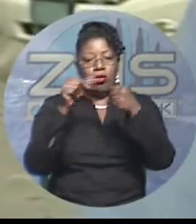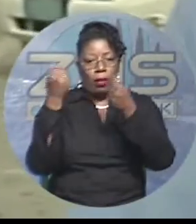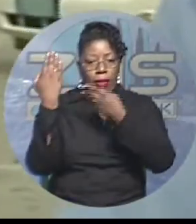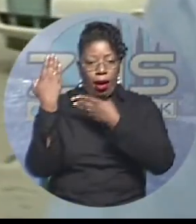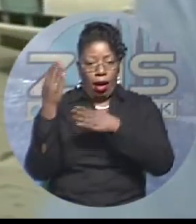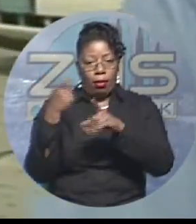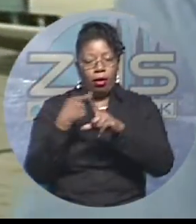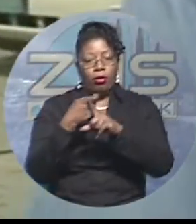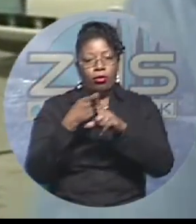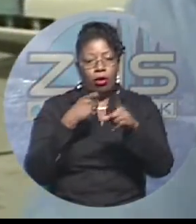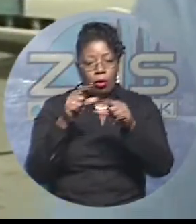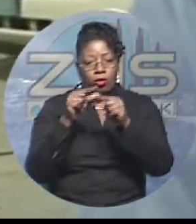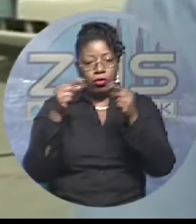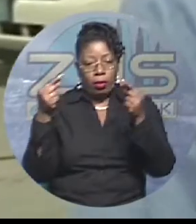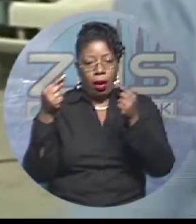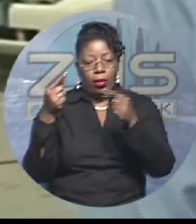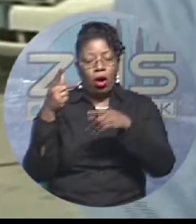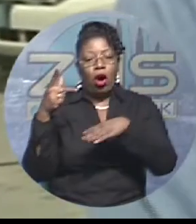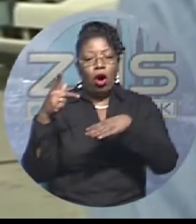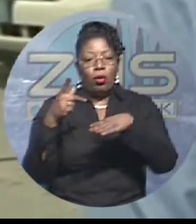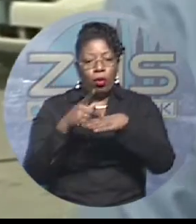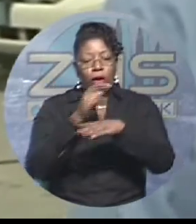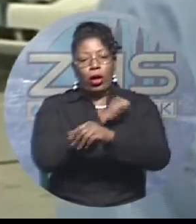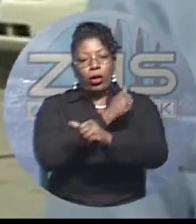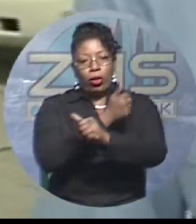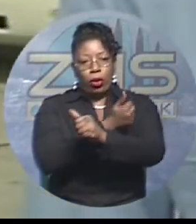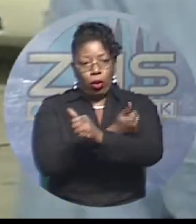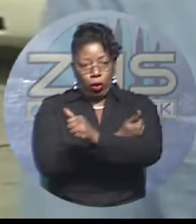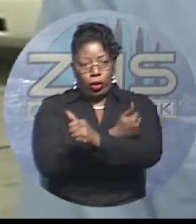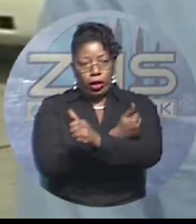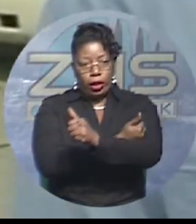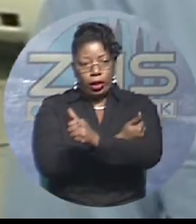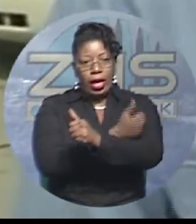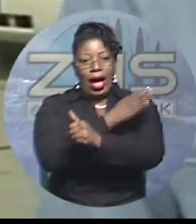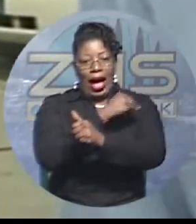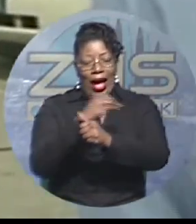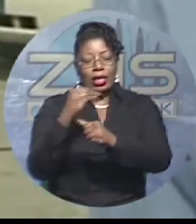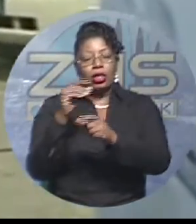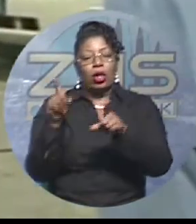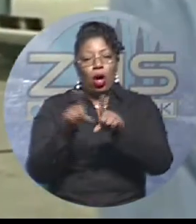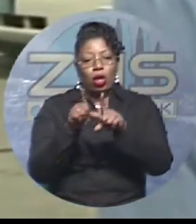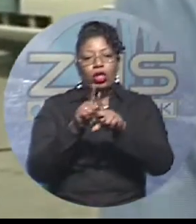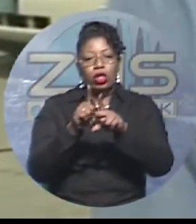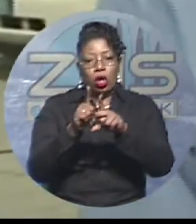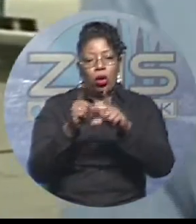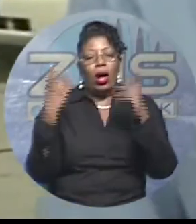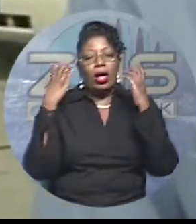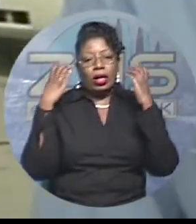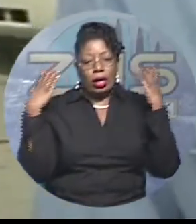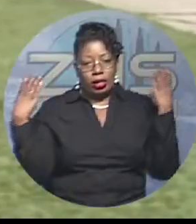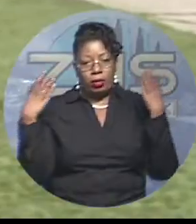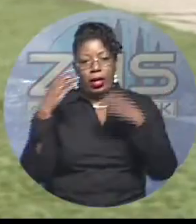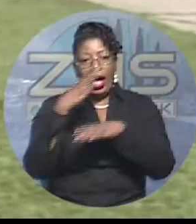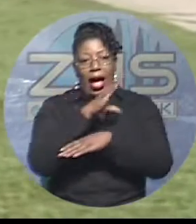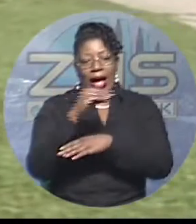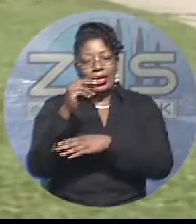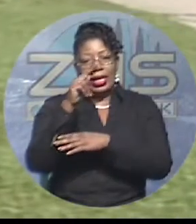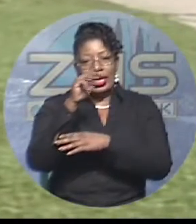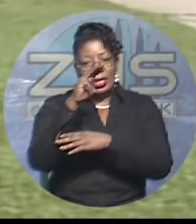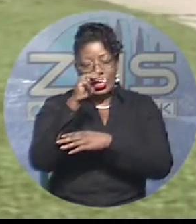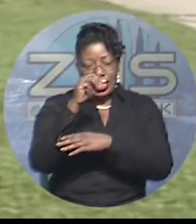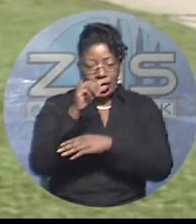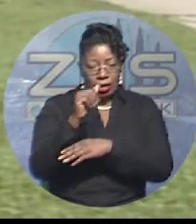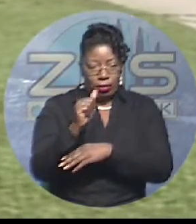Bahama, from the Grand Bahama Port Authority, and even Customs because NEMA recognizes this is